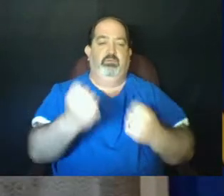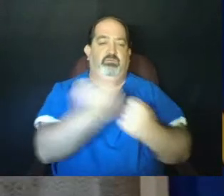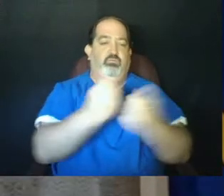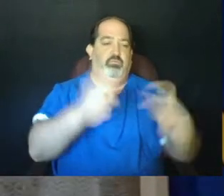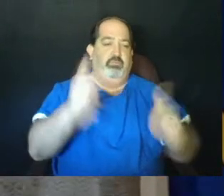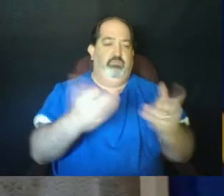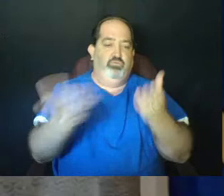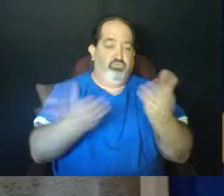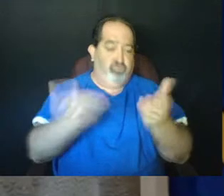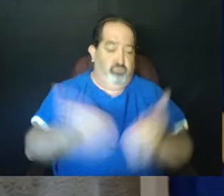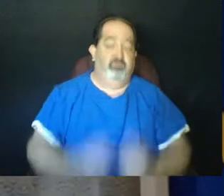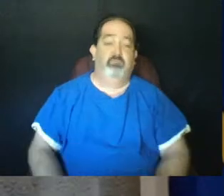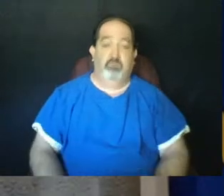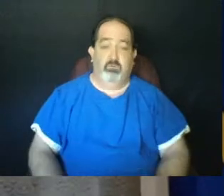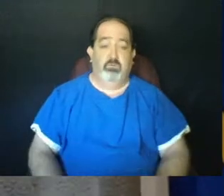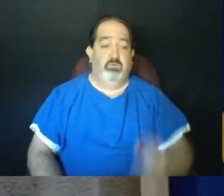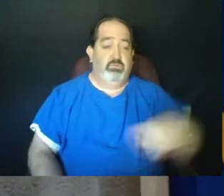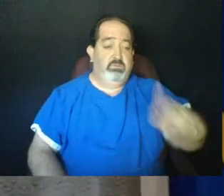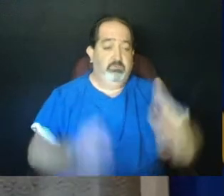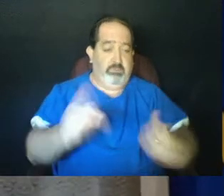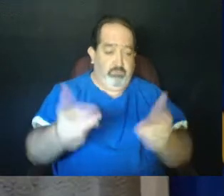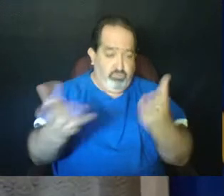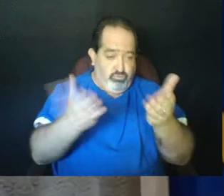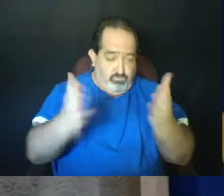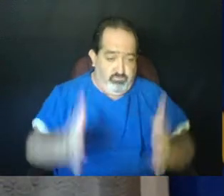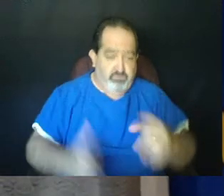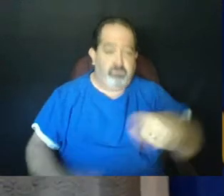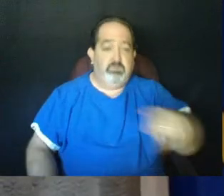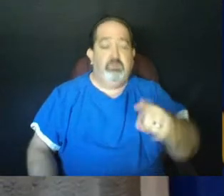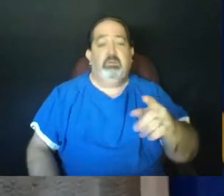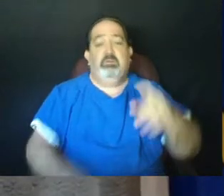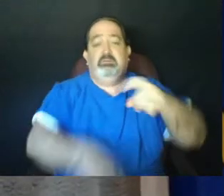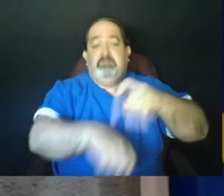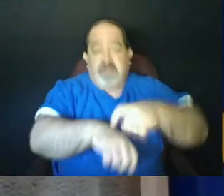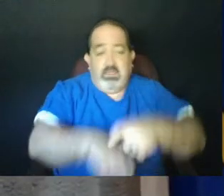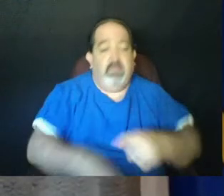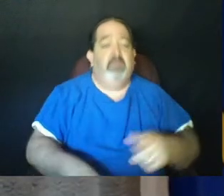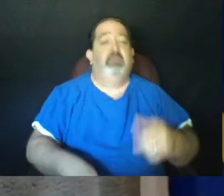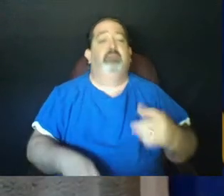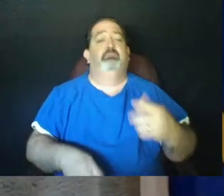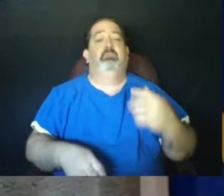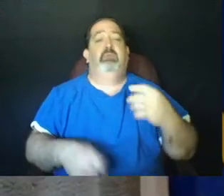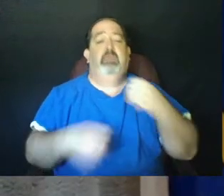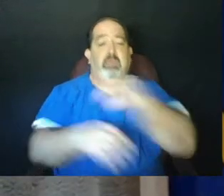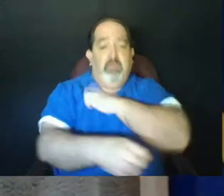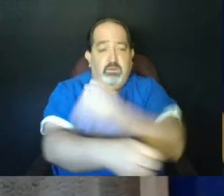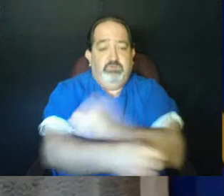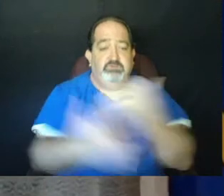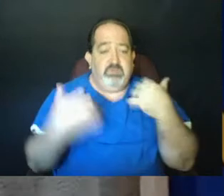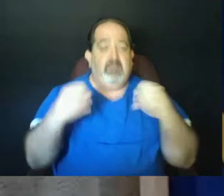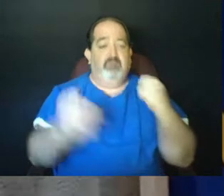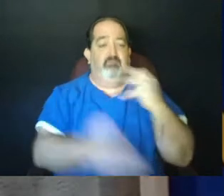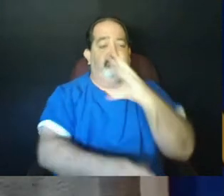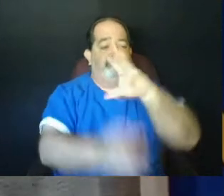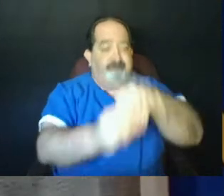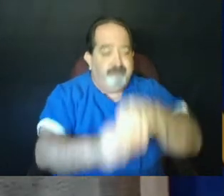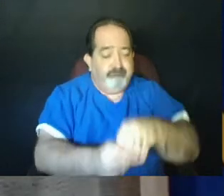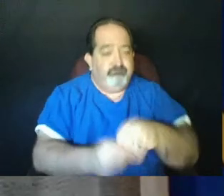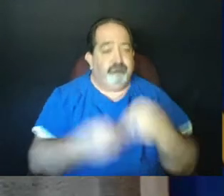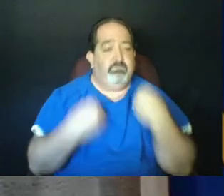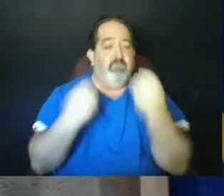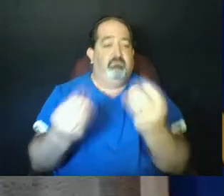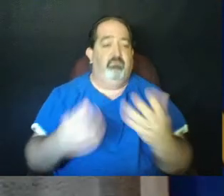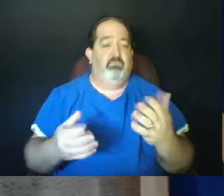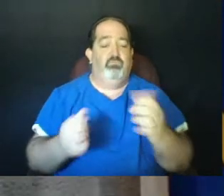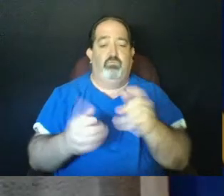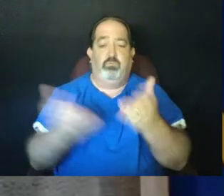who serve. These generous people give their time, energy, effort, and service to the barony, and without them,